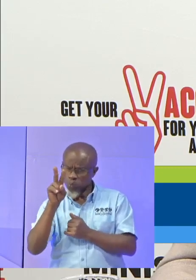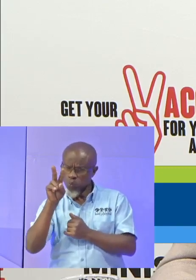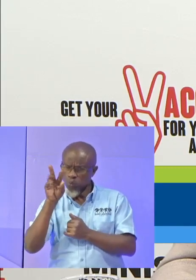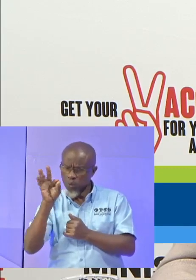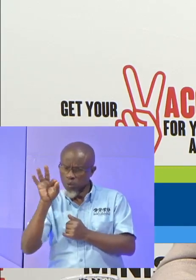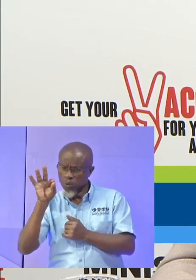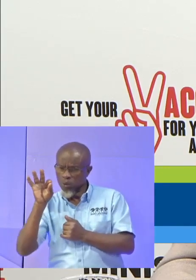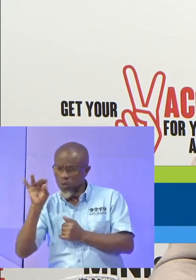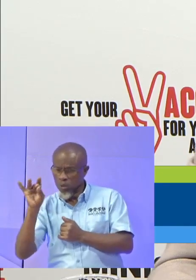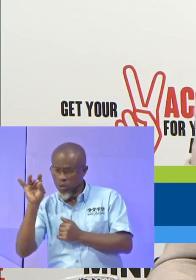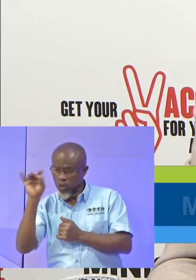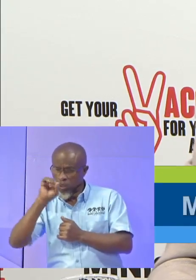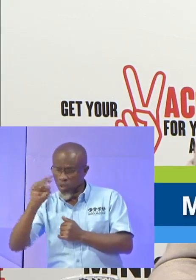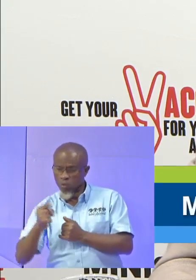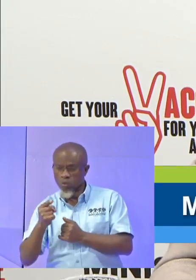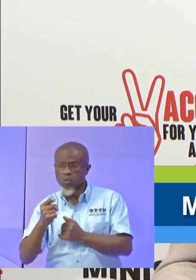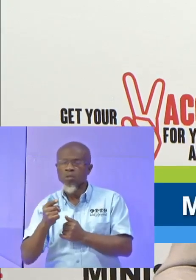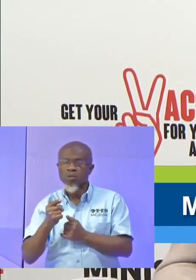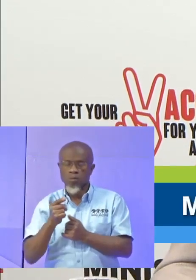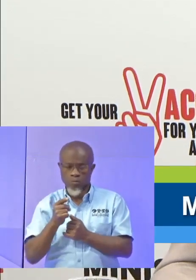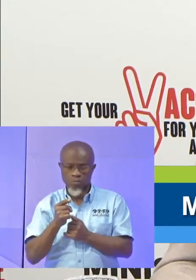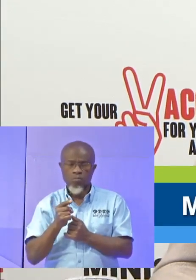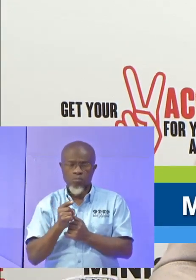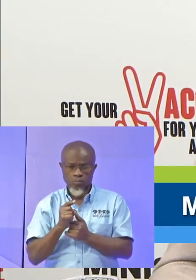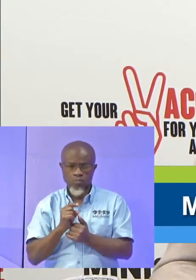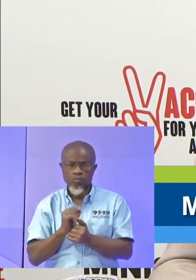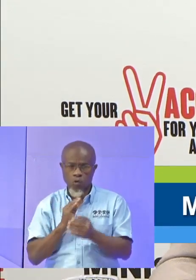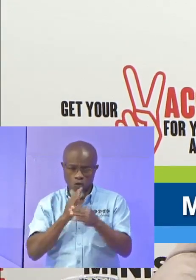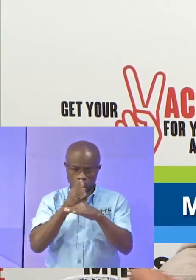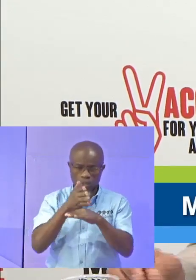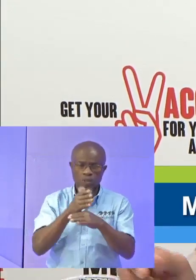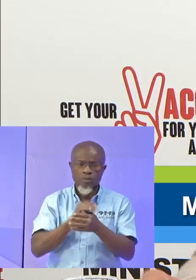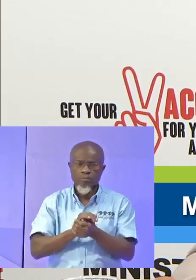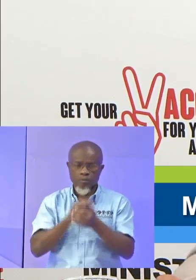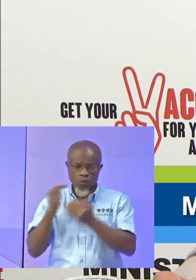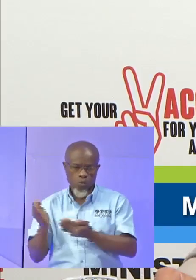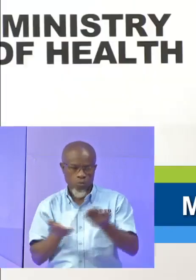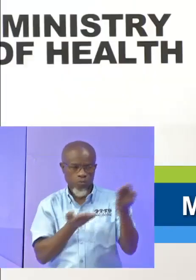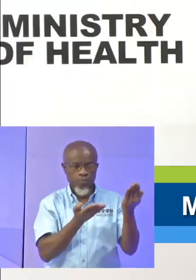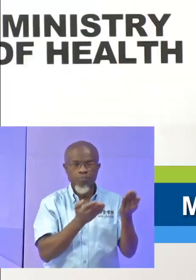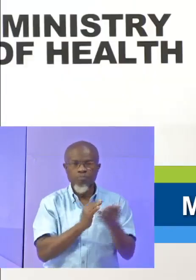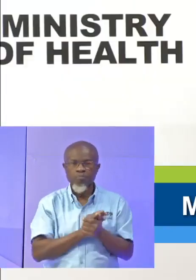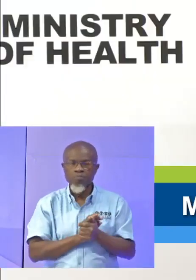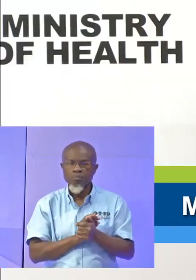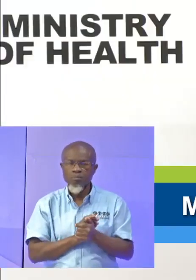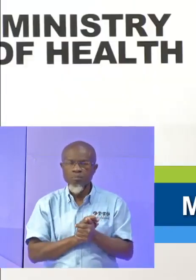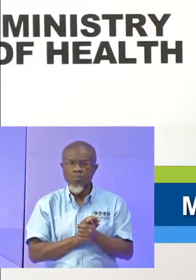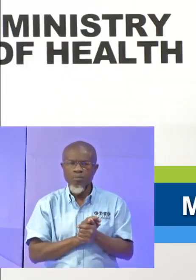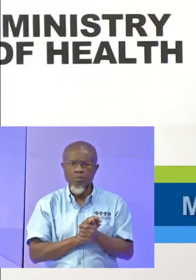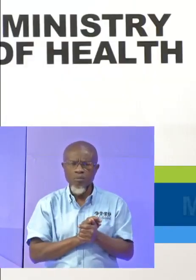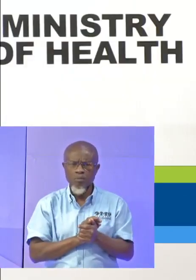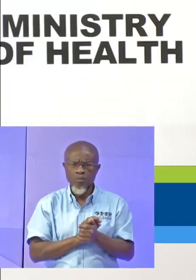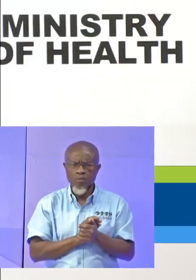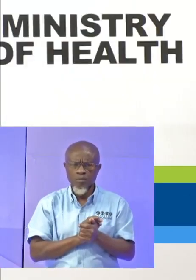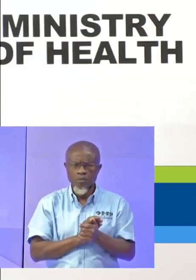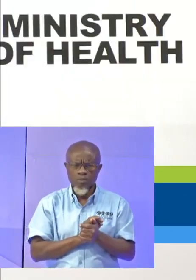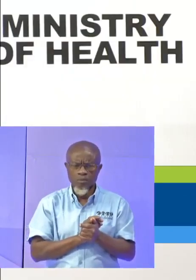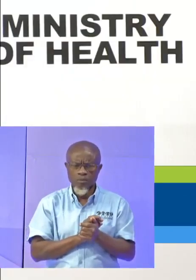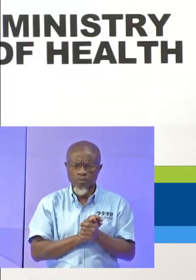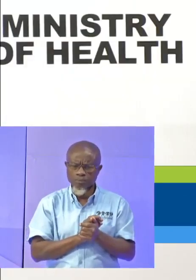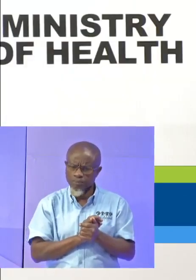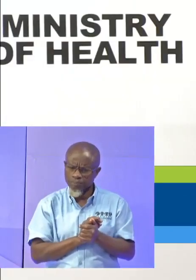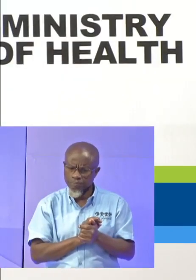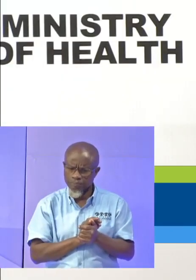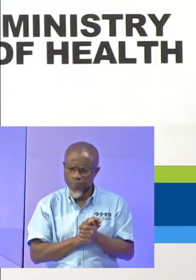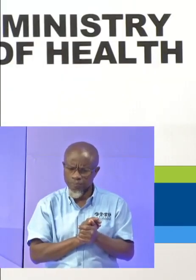298,162. So that answers that question, and now we go to Dr. Extavo. Thank you, Minister. Just a note that with